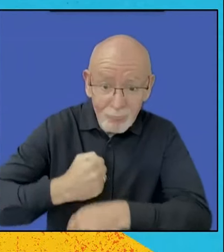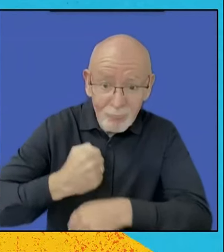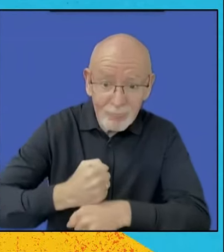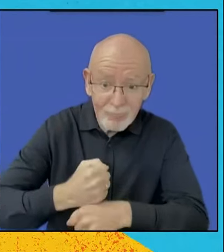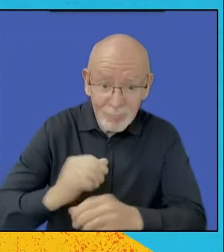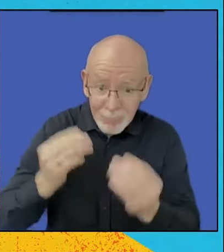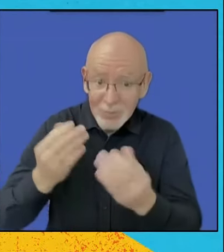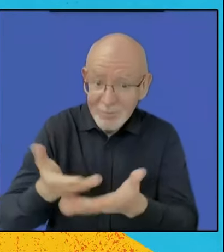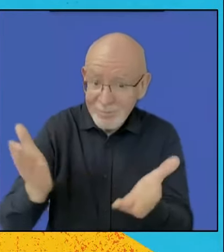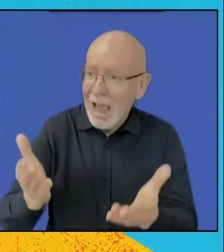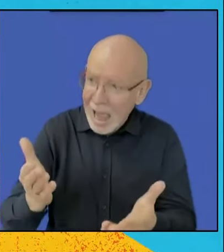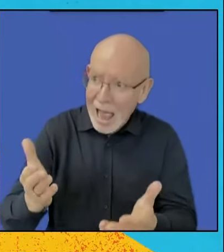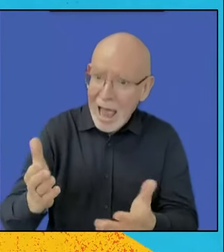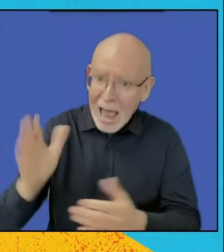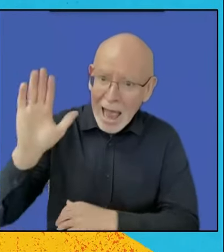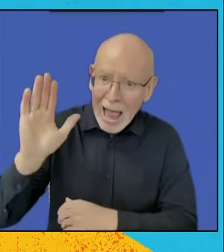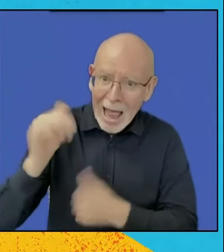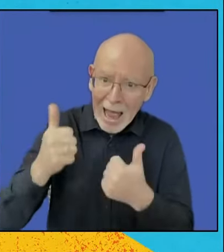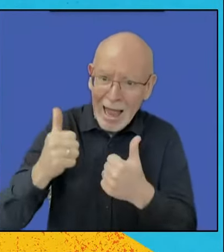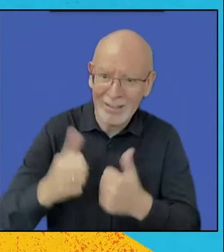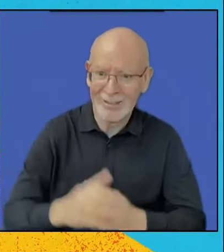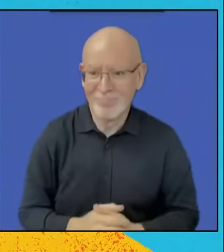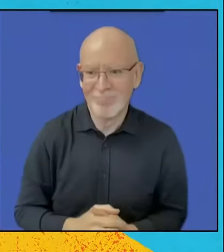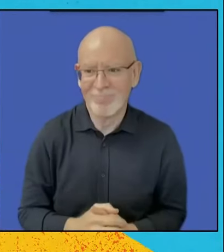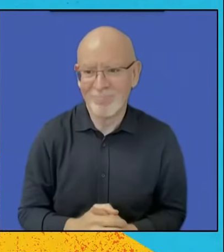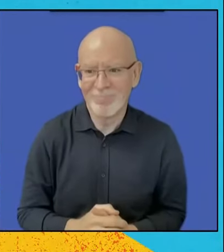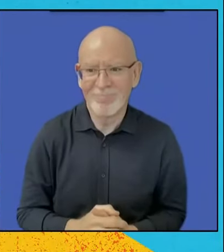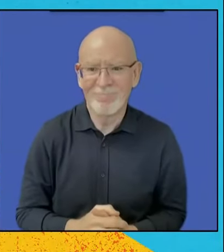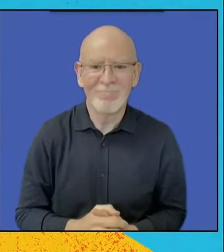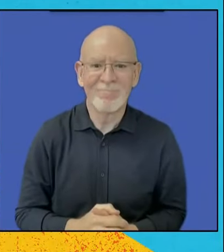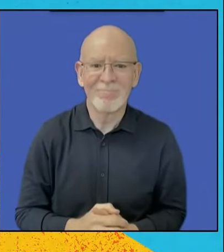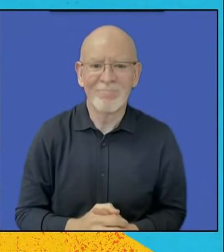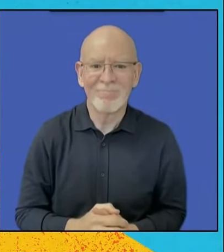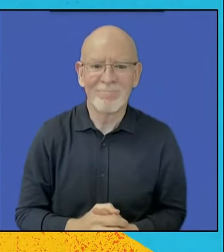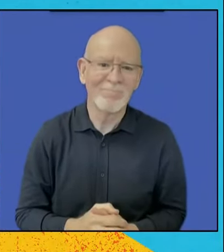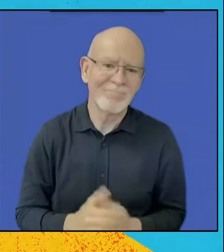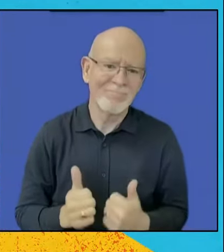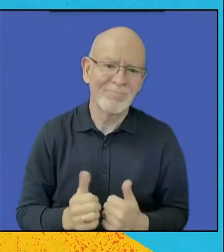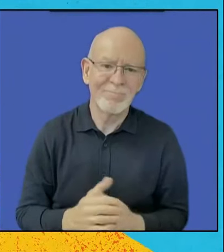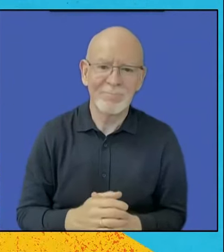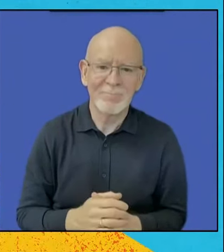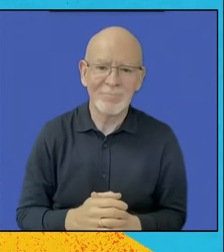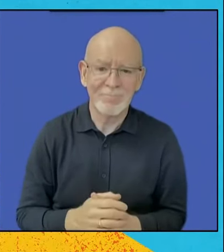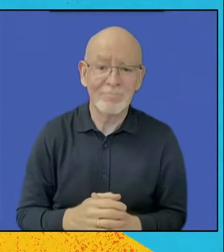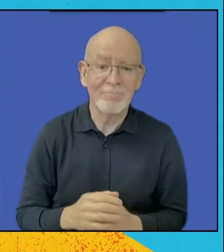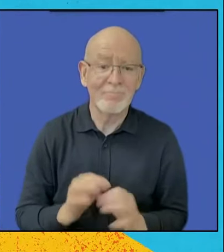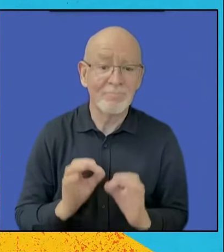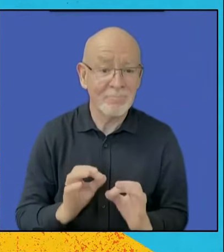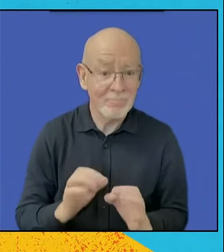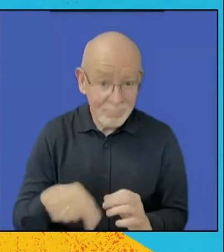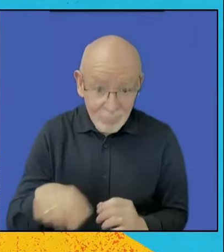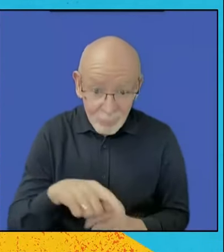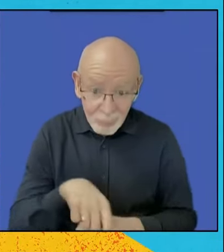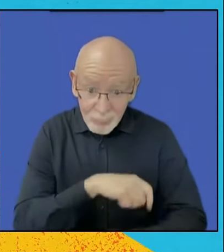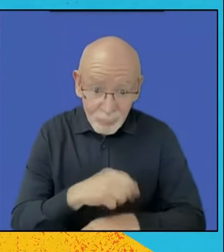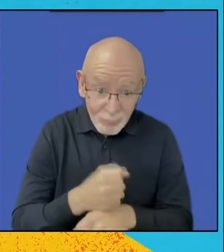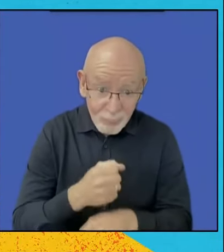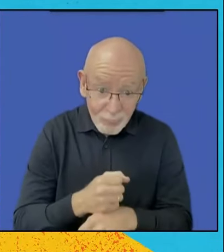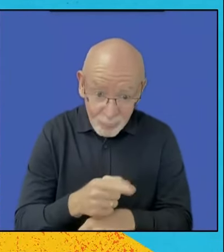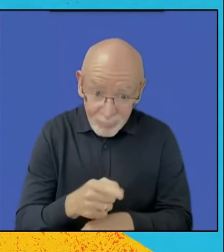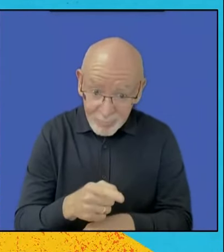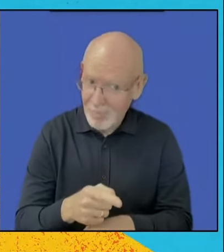My Sami Ahmed, one last comment from you. Address the lack of funding opportunities for meaningful child participation in UN